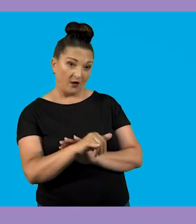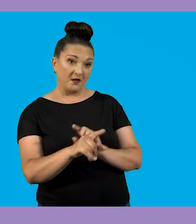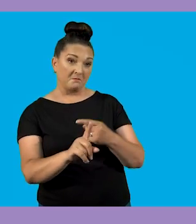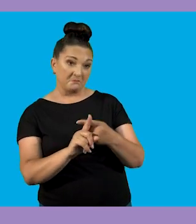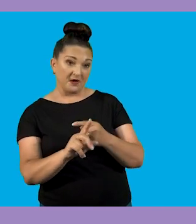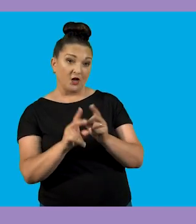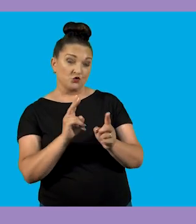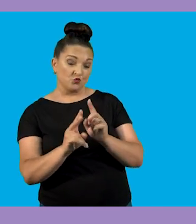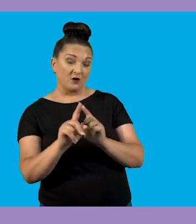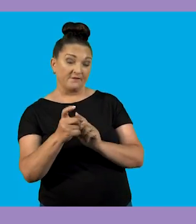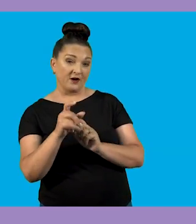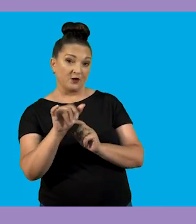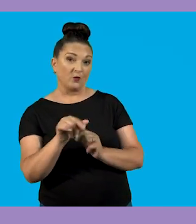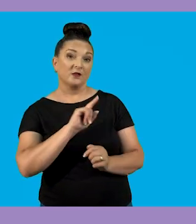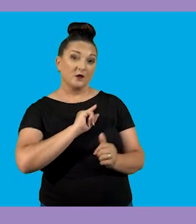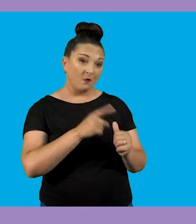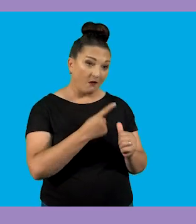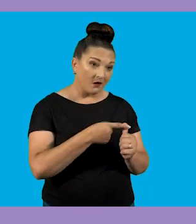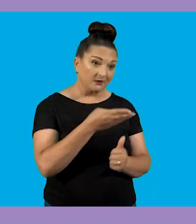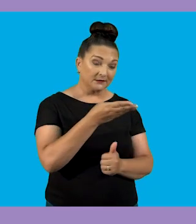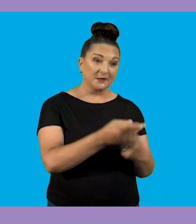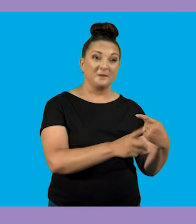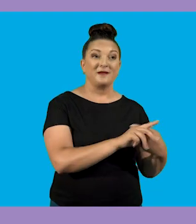us a 9xy.